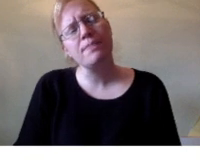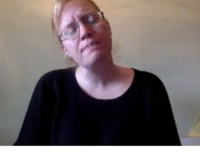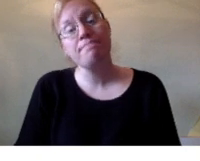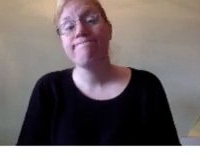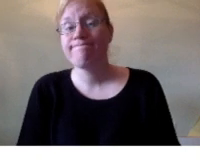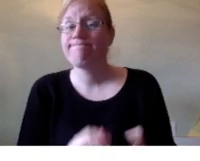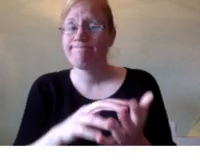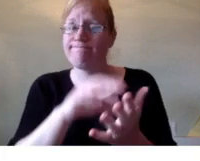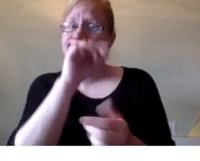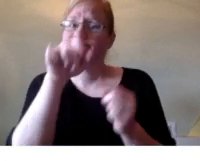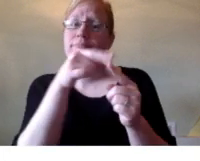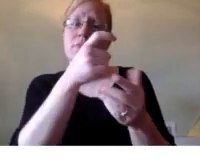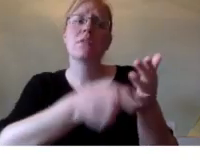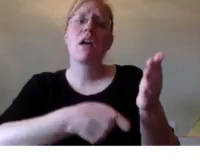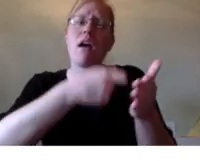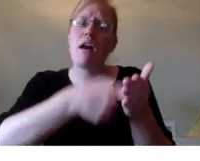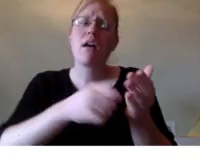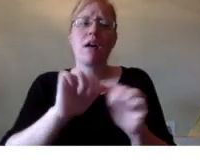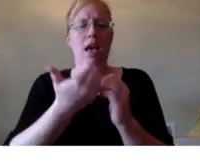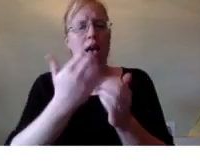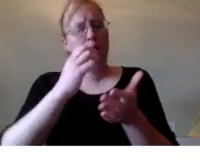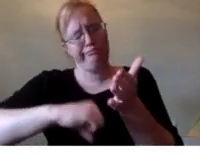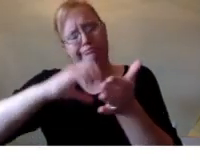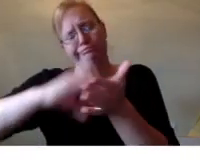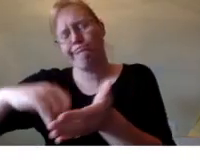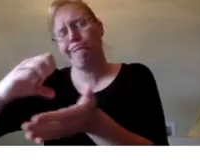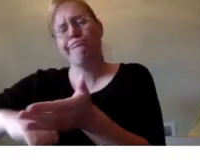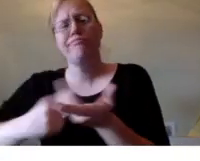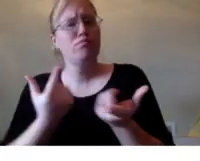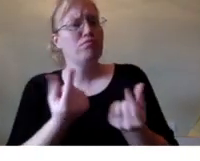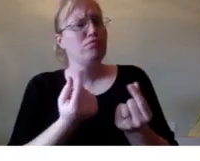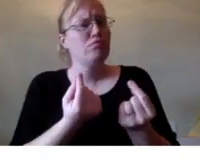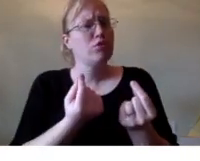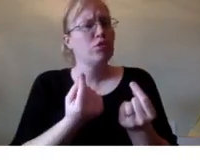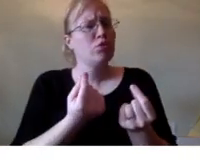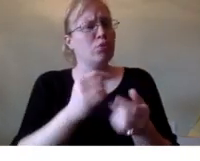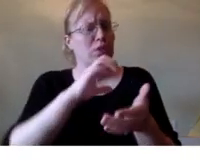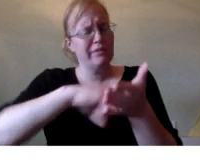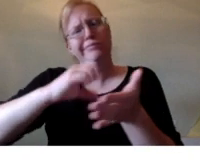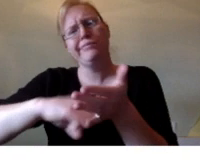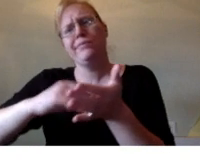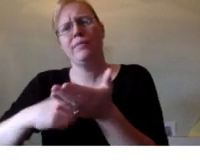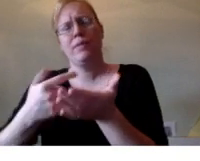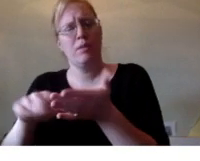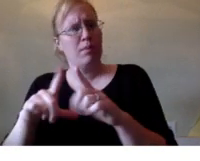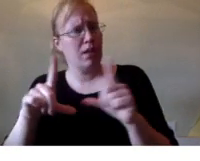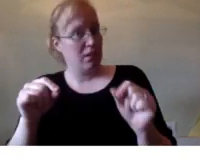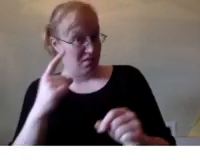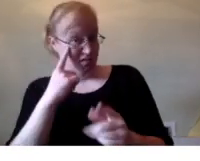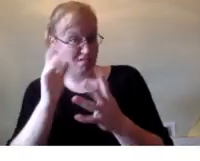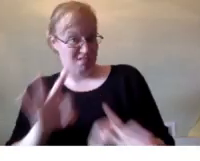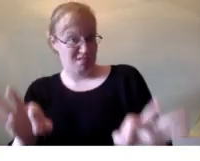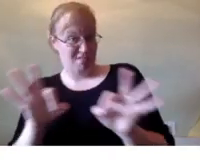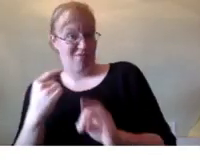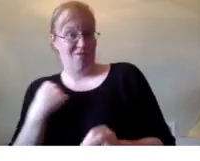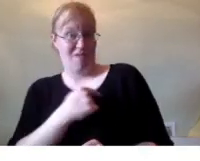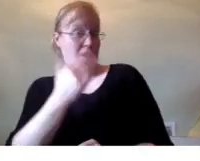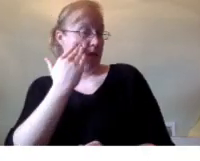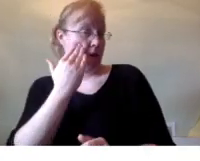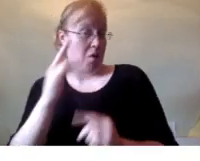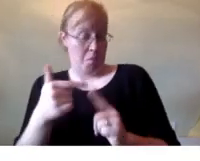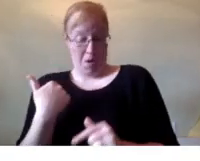We learned about taxes, right? And how they were taking out, what they do when they're taken out of your paycheck. So do you think that's important for us to know for when we